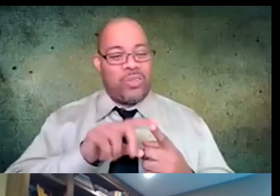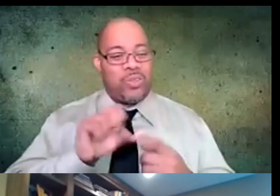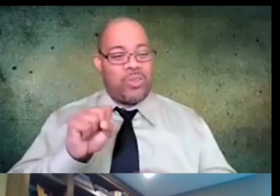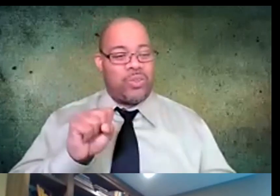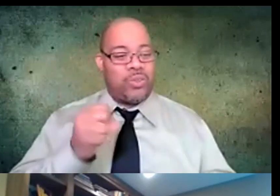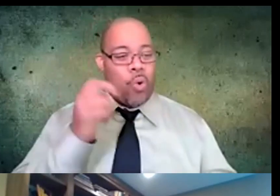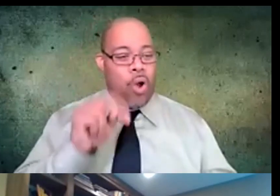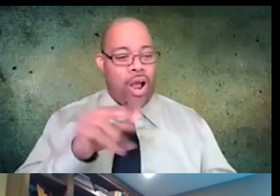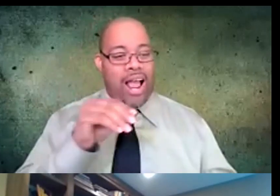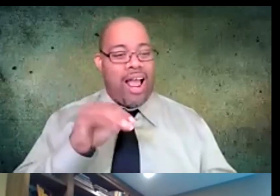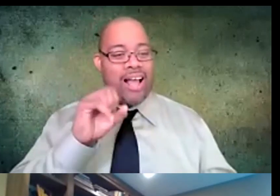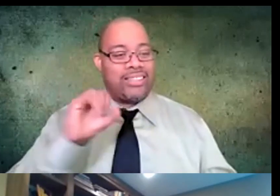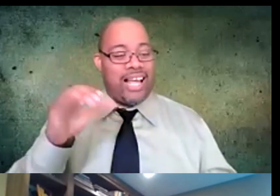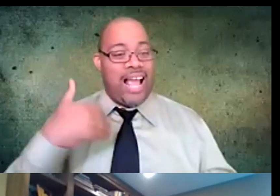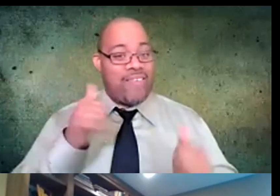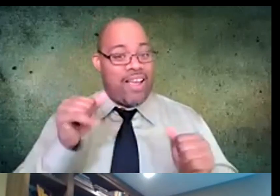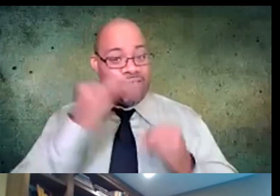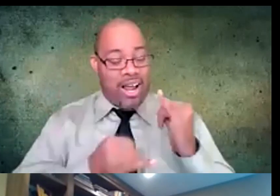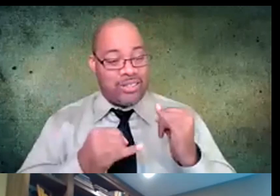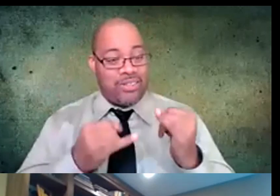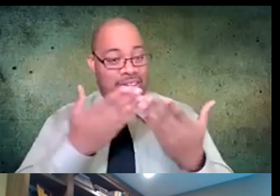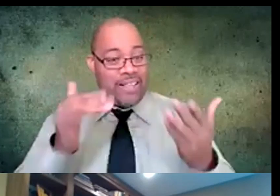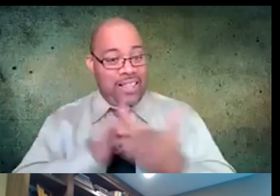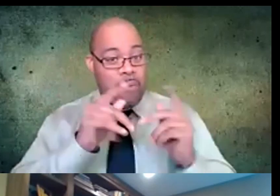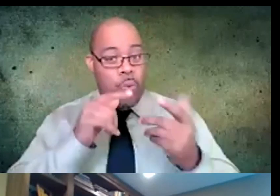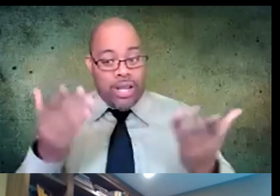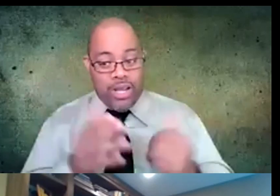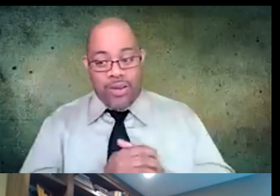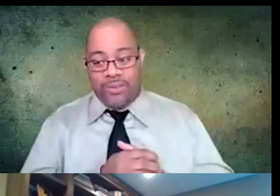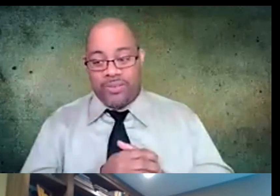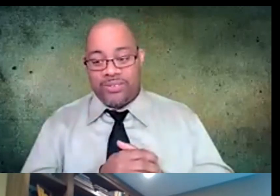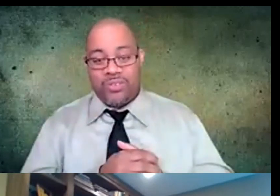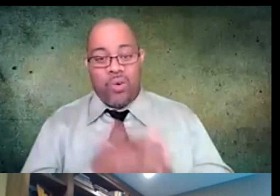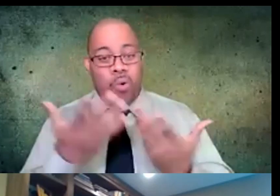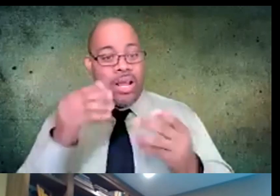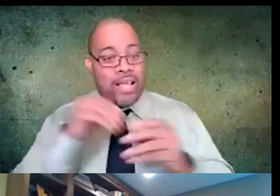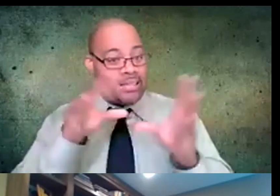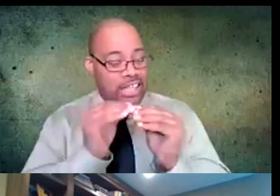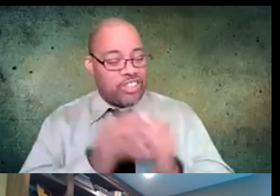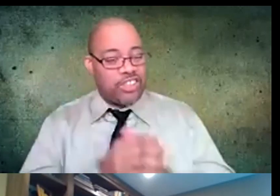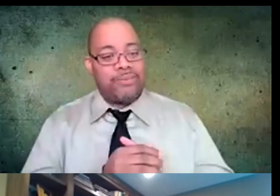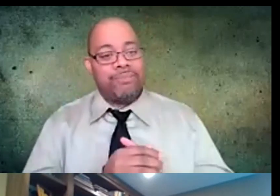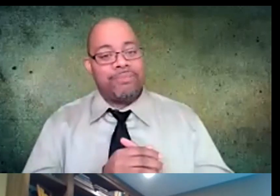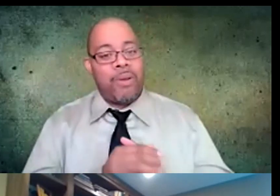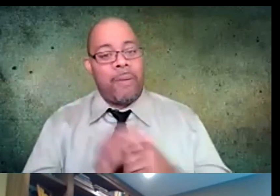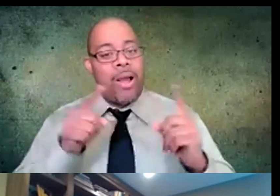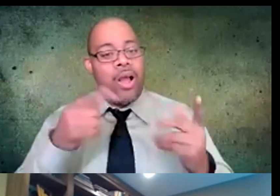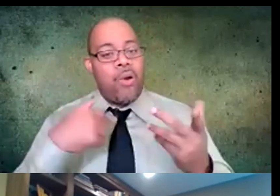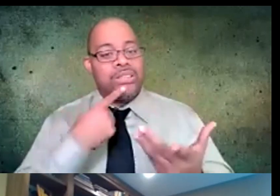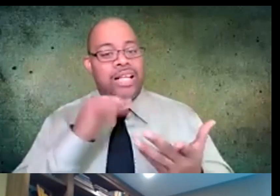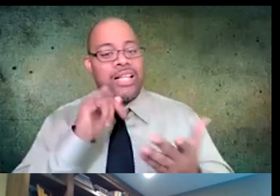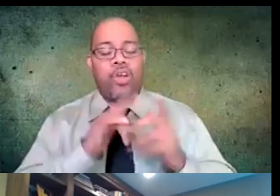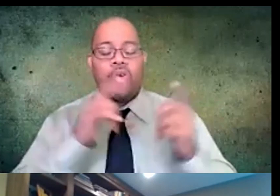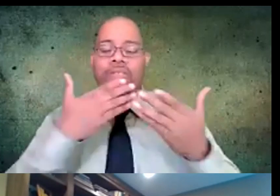just very quickly. If you have any final words directly for anyone that's here or within this session. But if not, I just want to say a huge